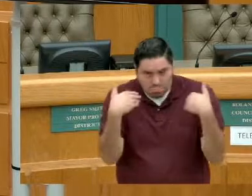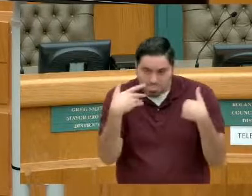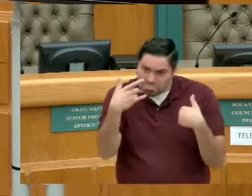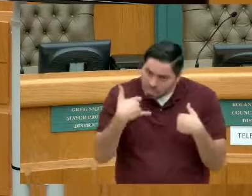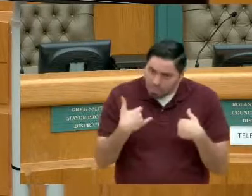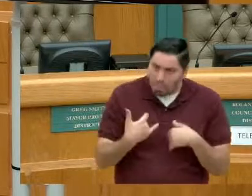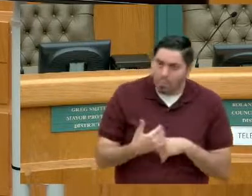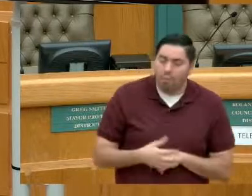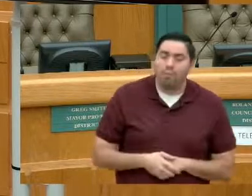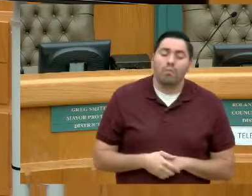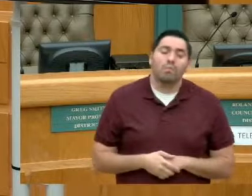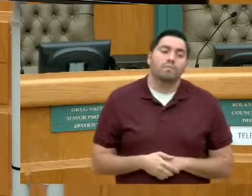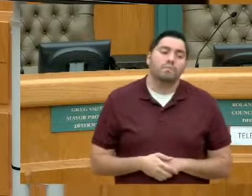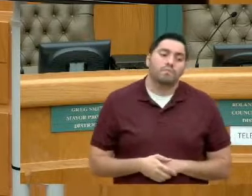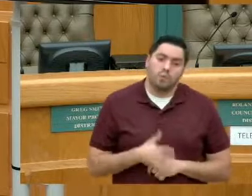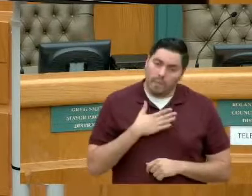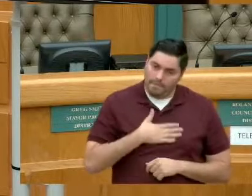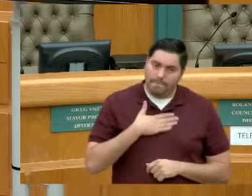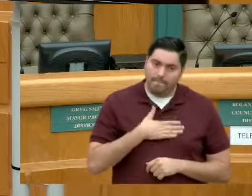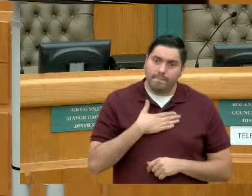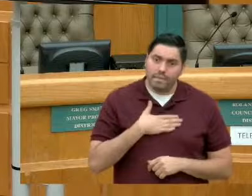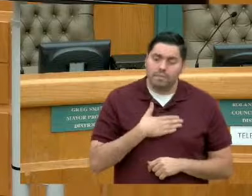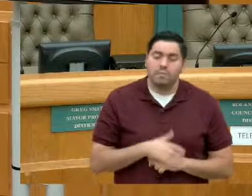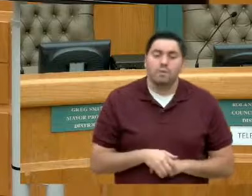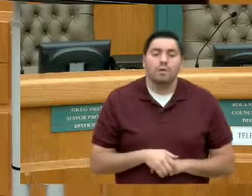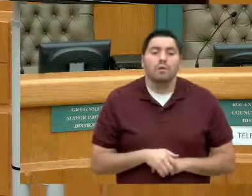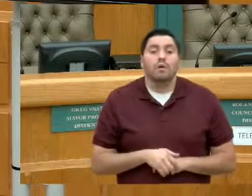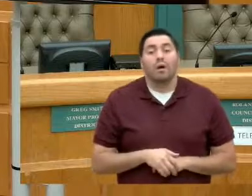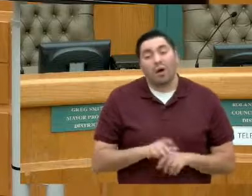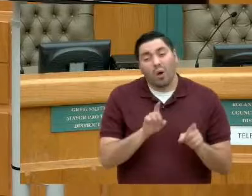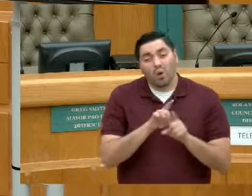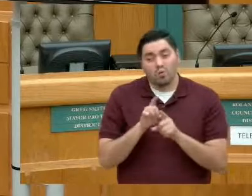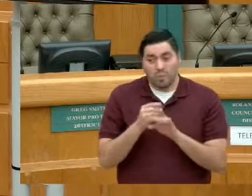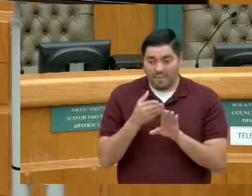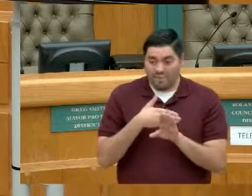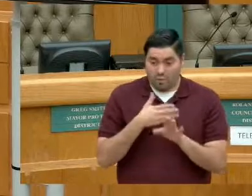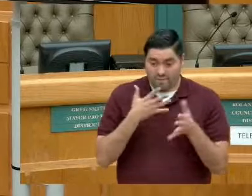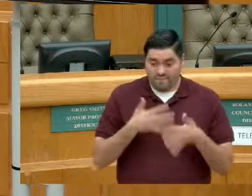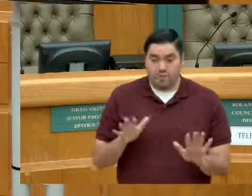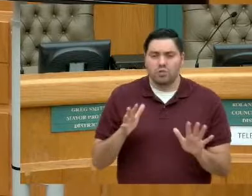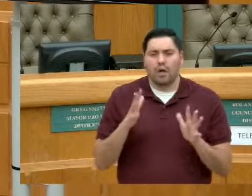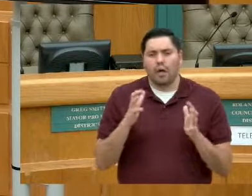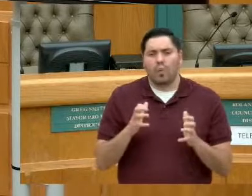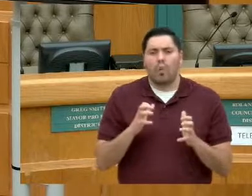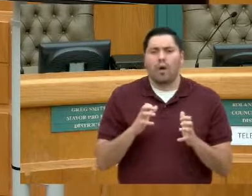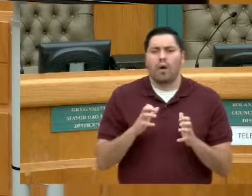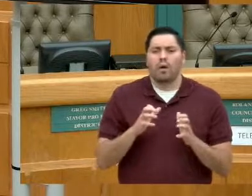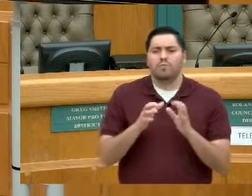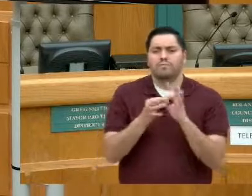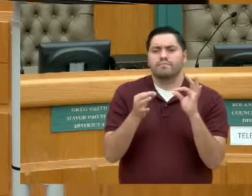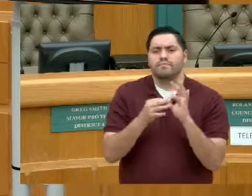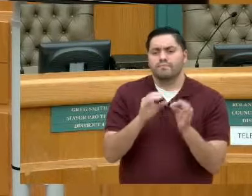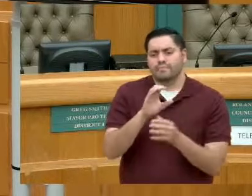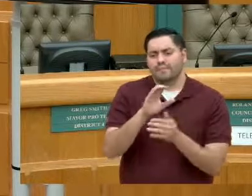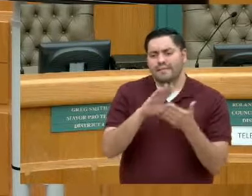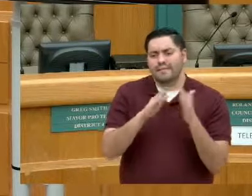Nueces County. So please do that. Let me just end by saying that I'd like to echo what City Manager